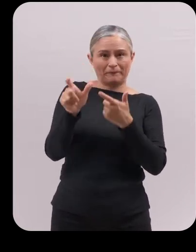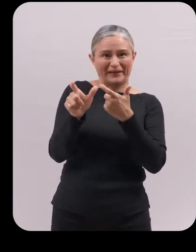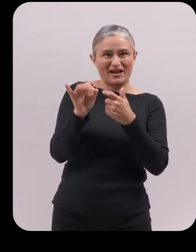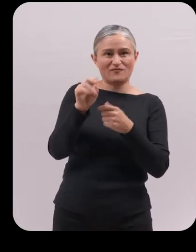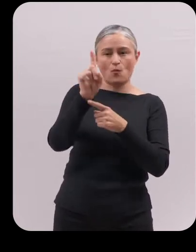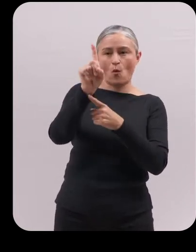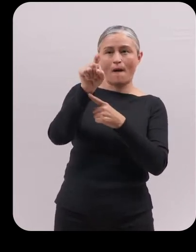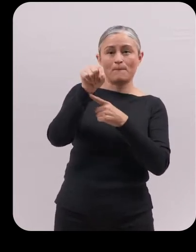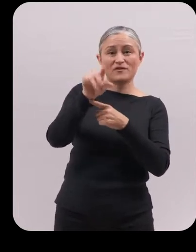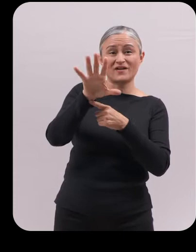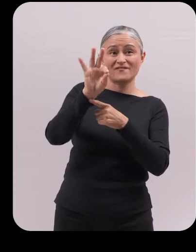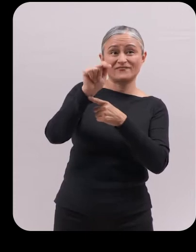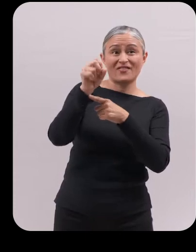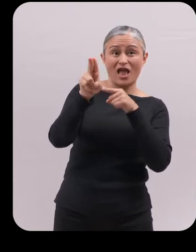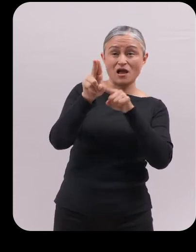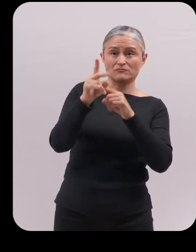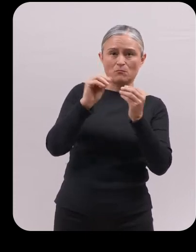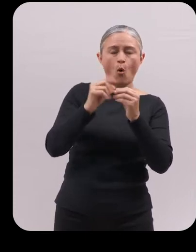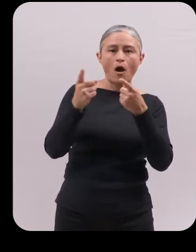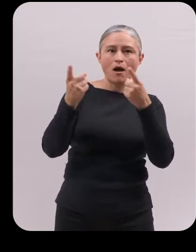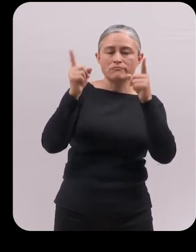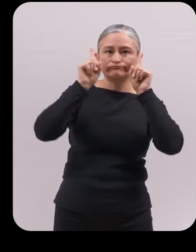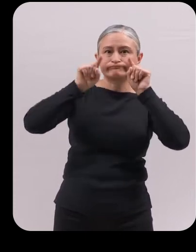users will be able to get quick responses.